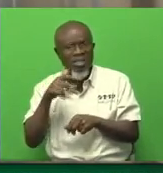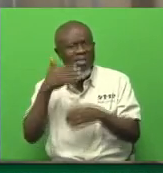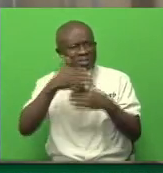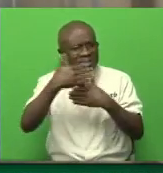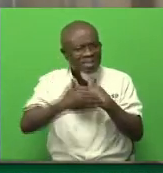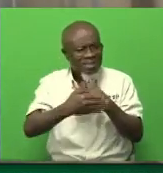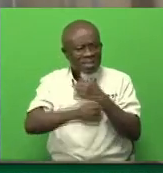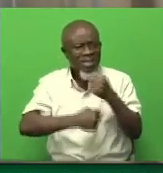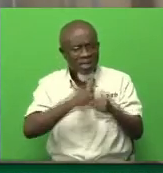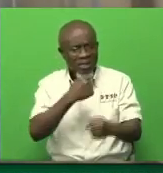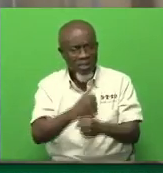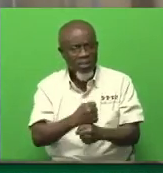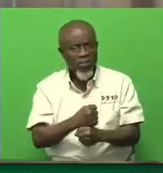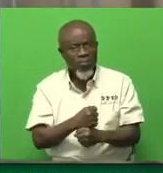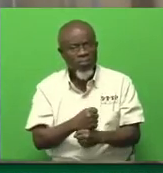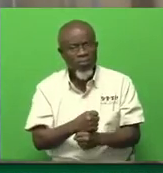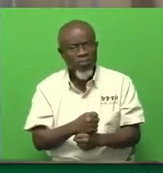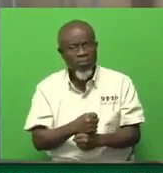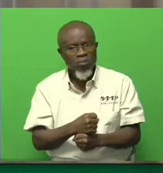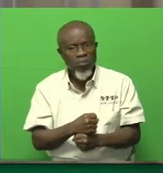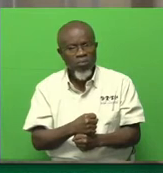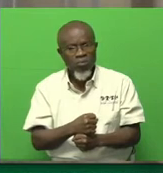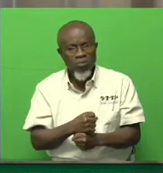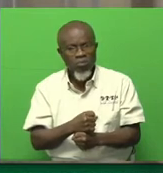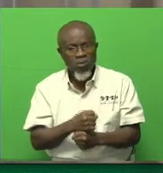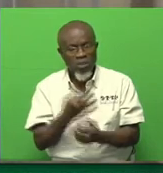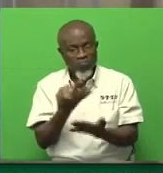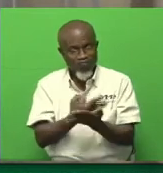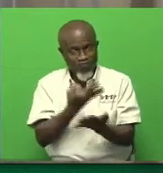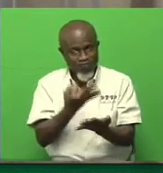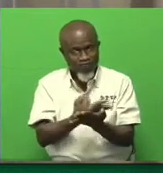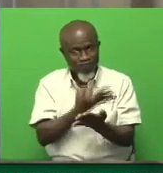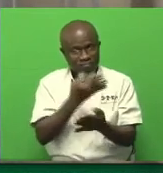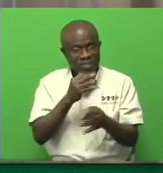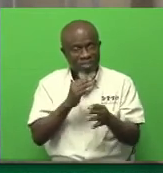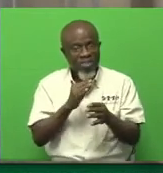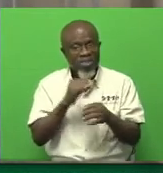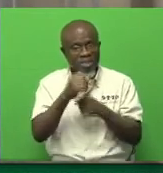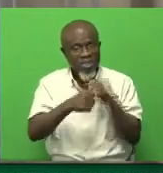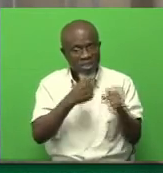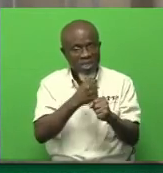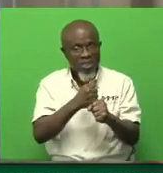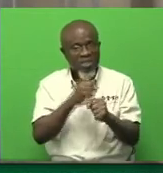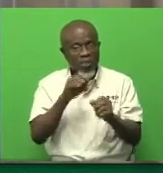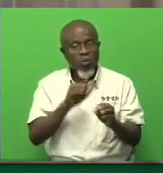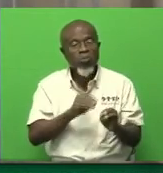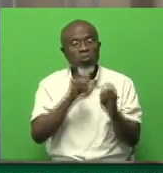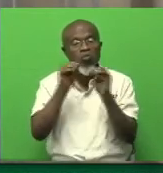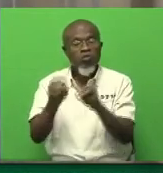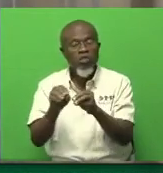the the fiscal year that we are walking to tomorrow